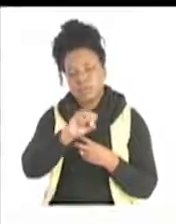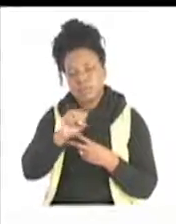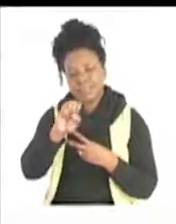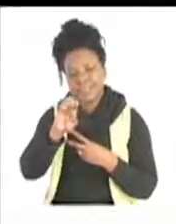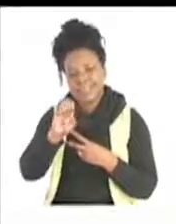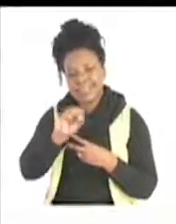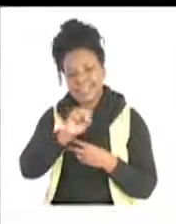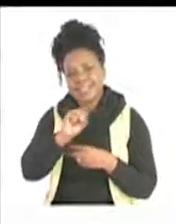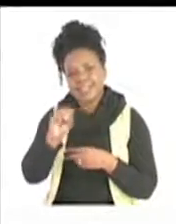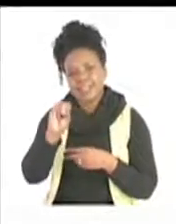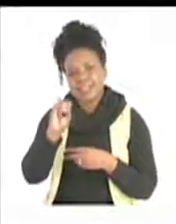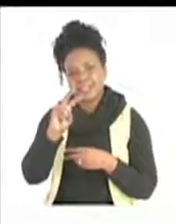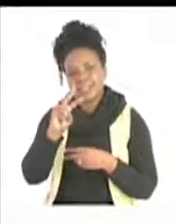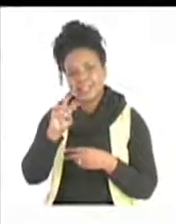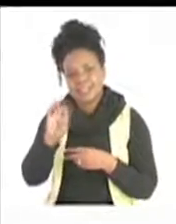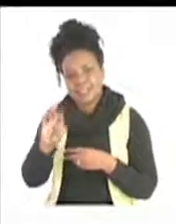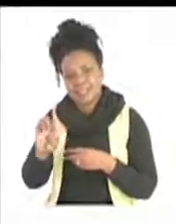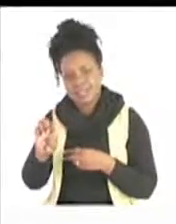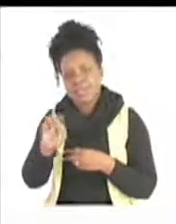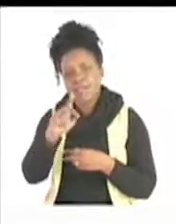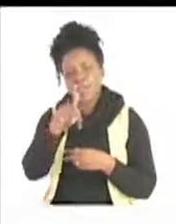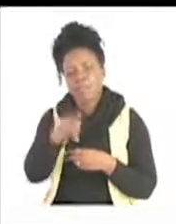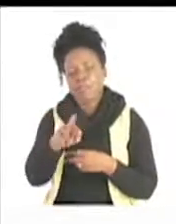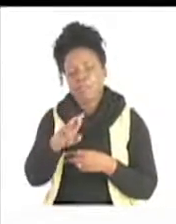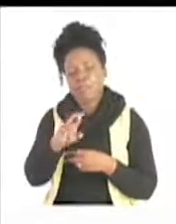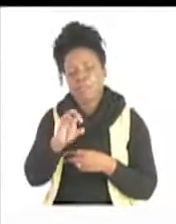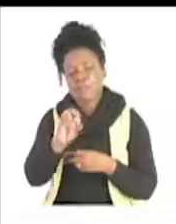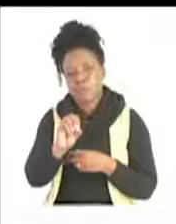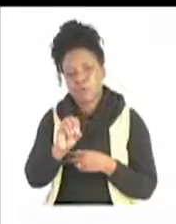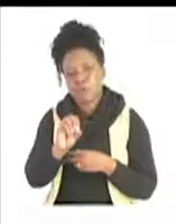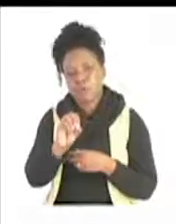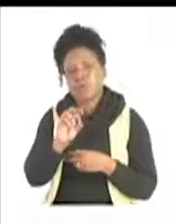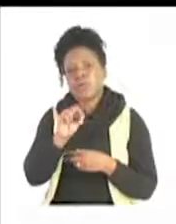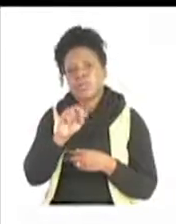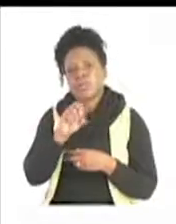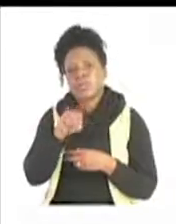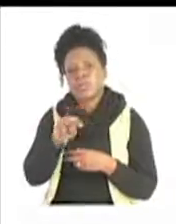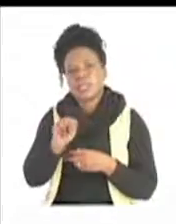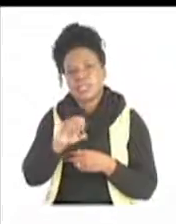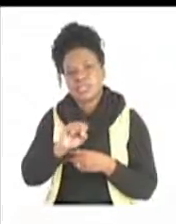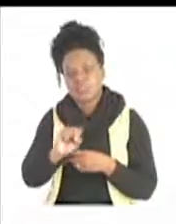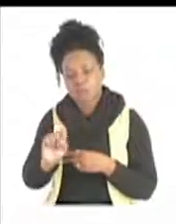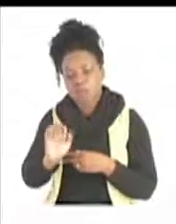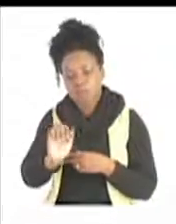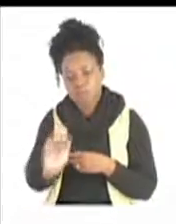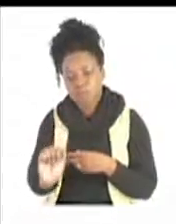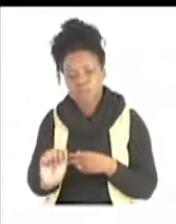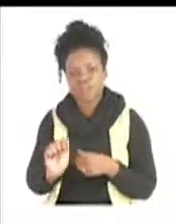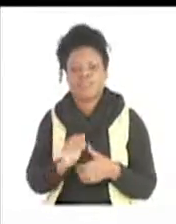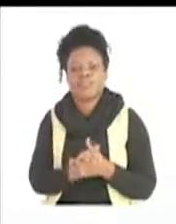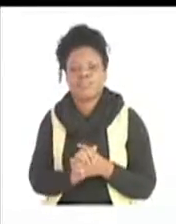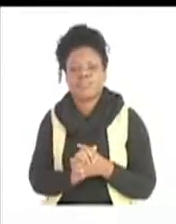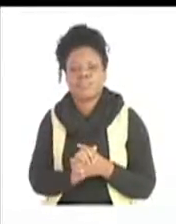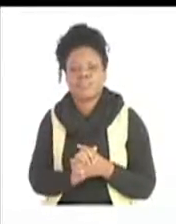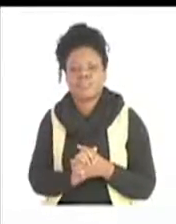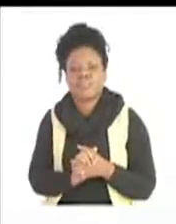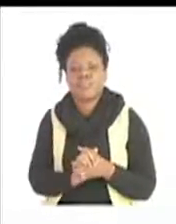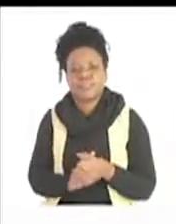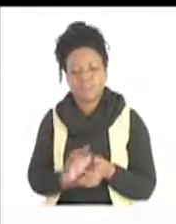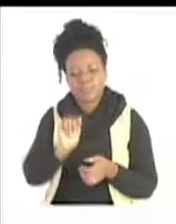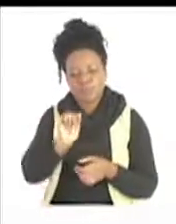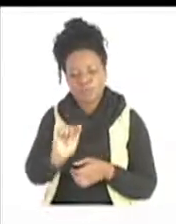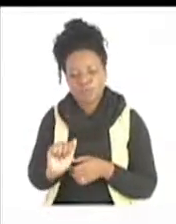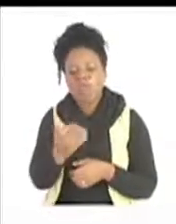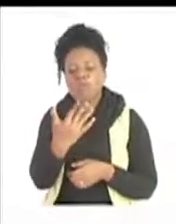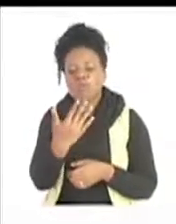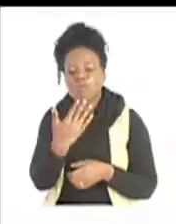pronoun is? Yes, you can still remember what a possessive pronoun is. A possessive pronoun shows